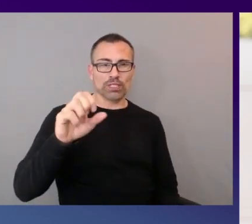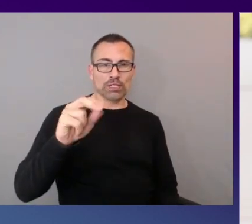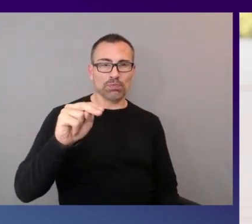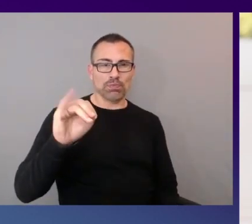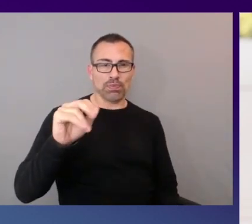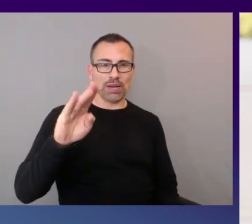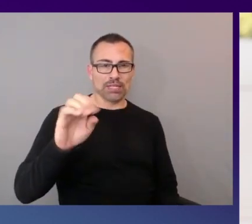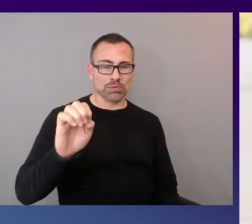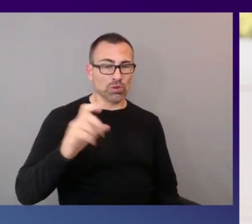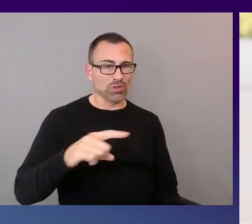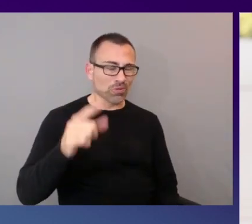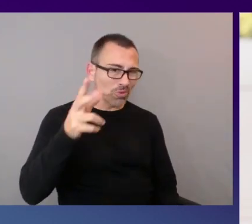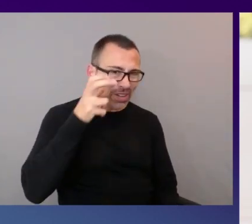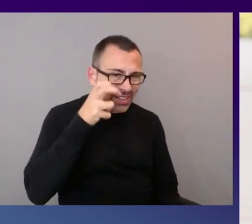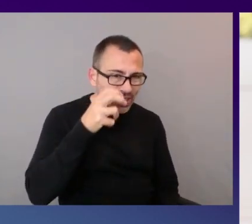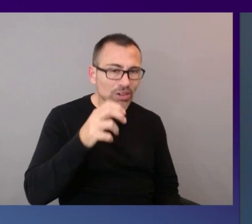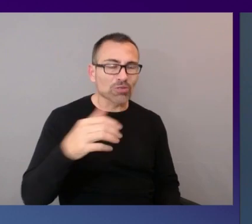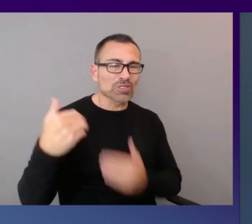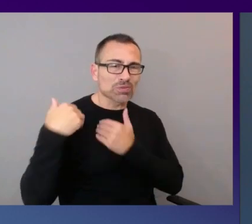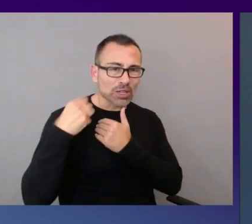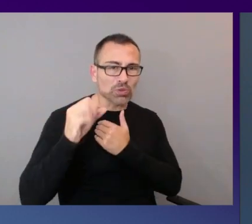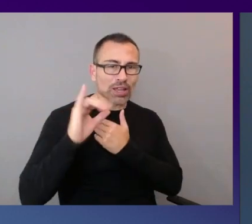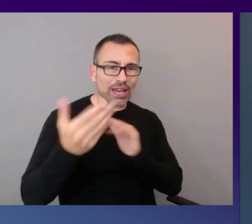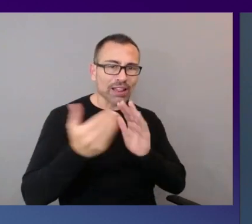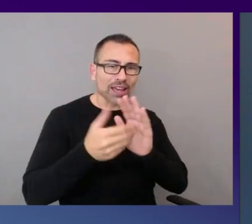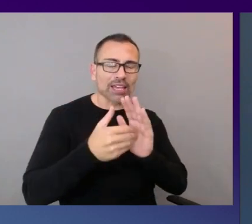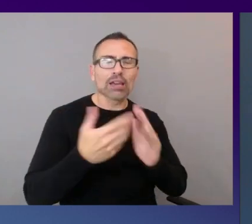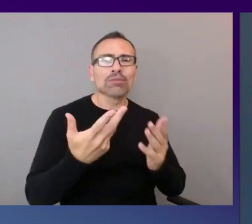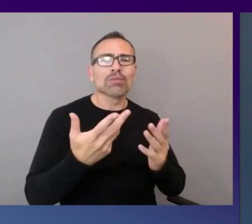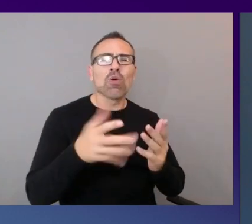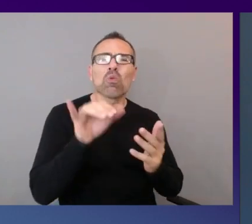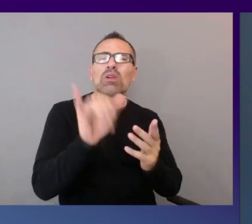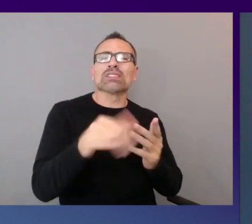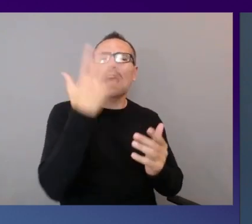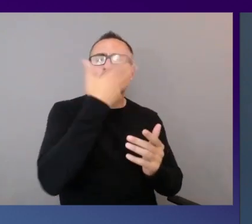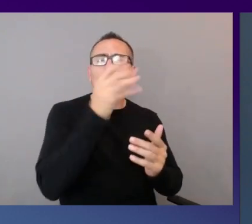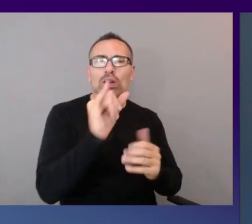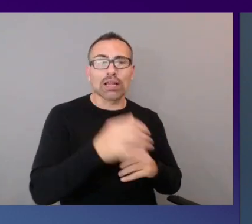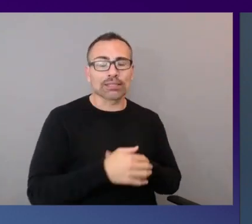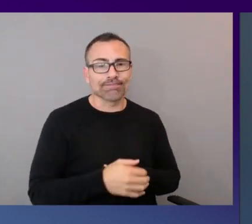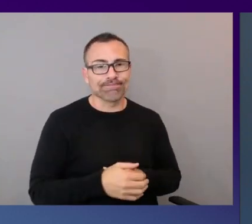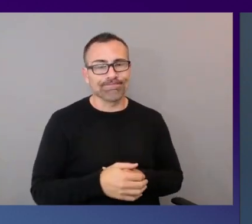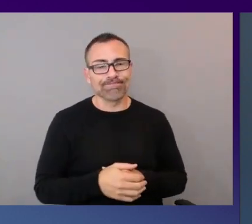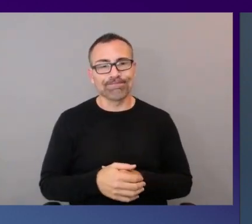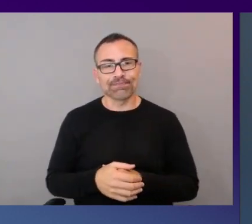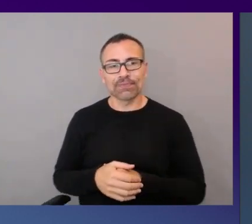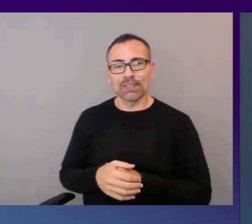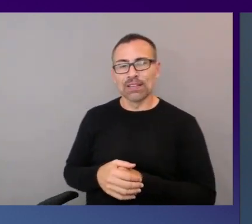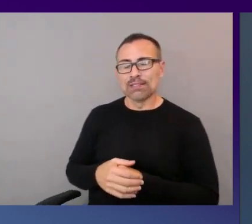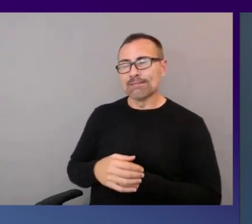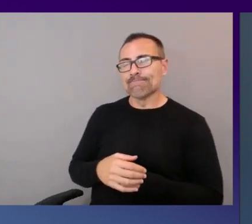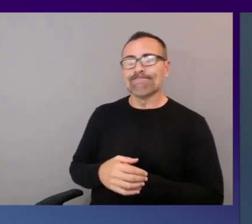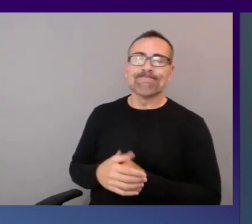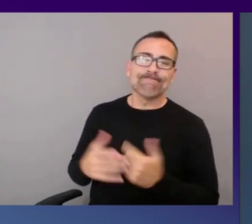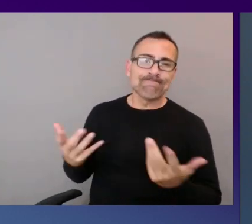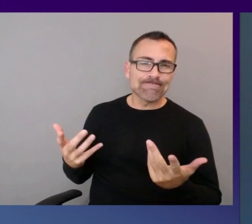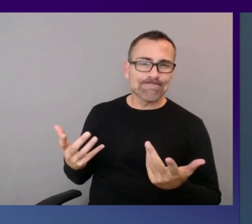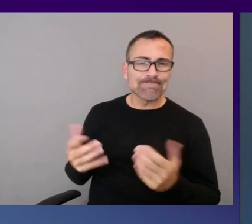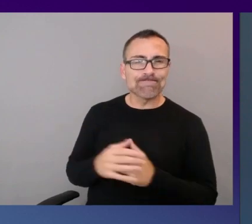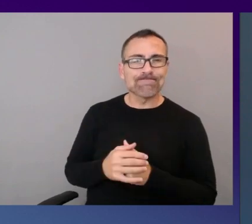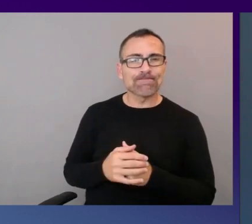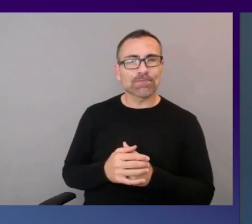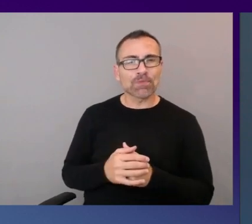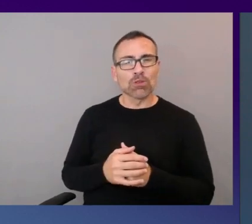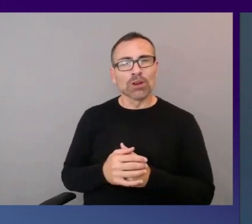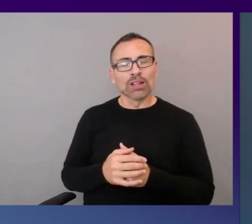managers. What is responsible AI? I think about this fundamentally in the very same way that we think about with cloud